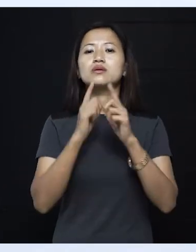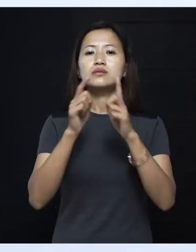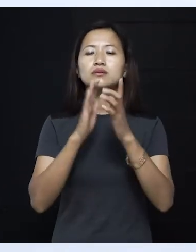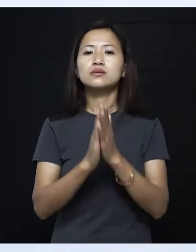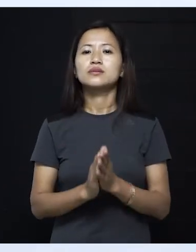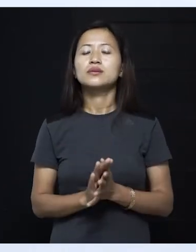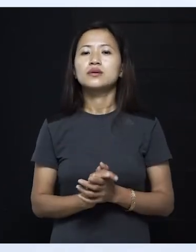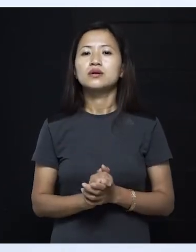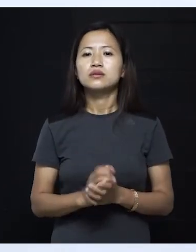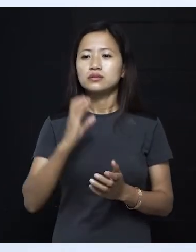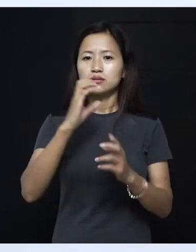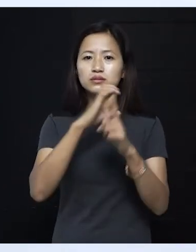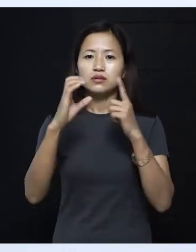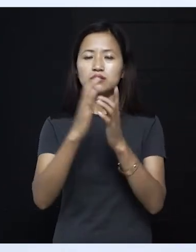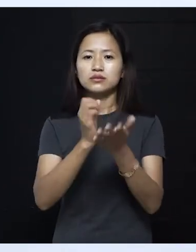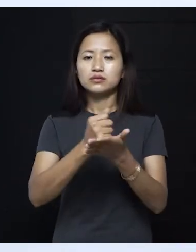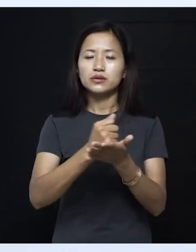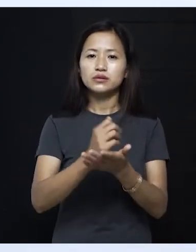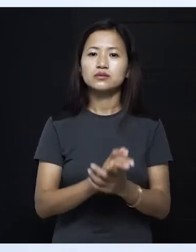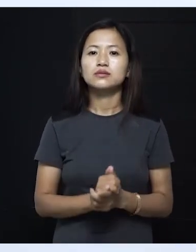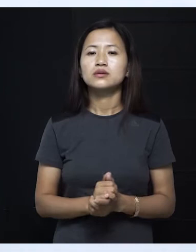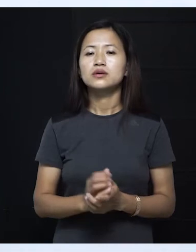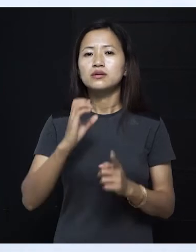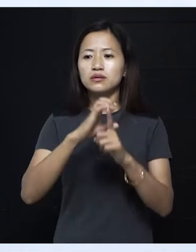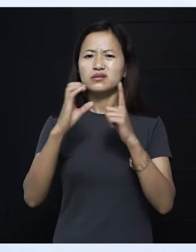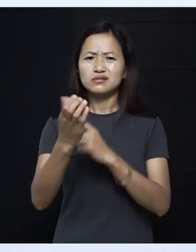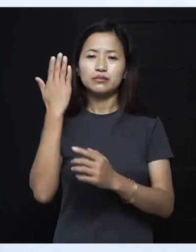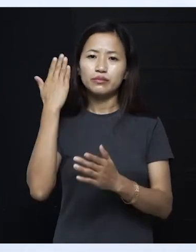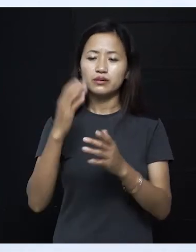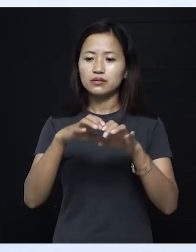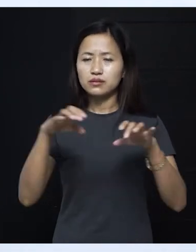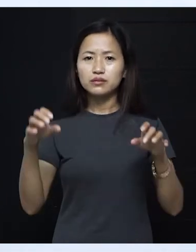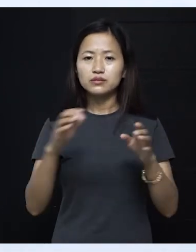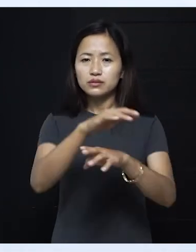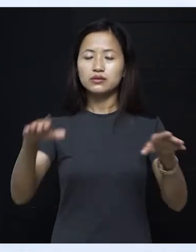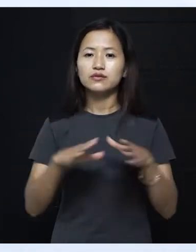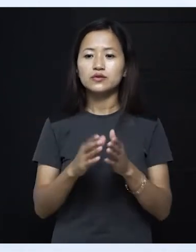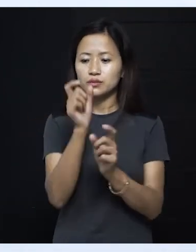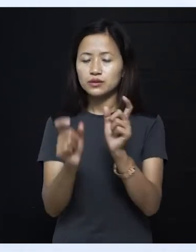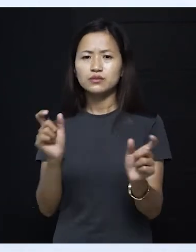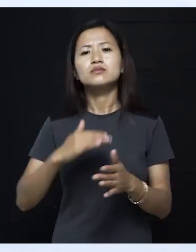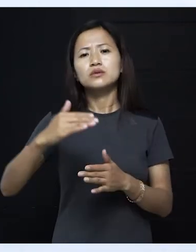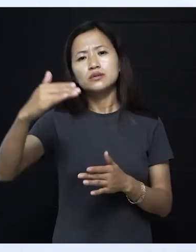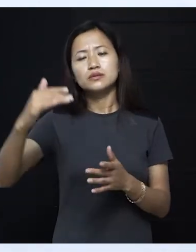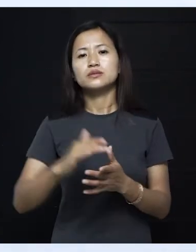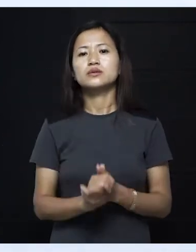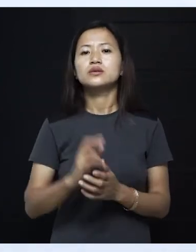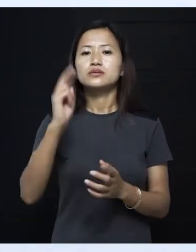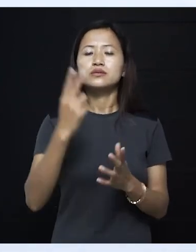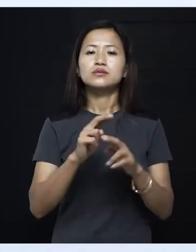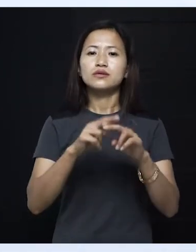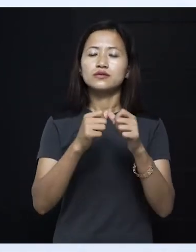are talking about the cultural practices or the cultural background of the people and so on. So these are the